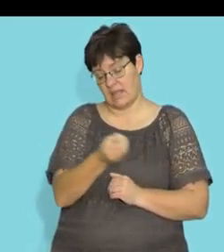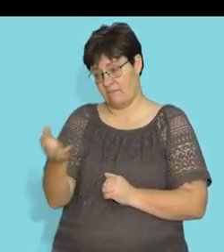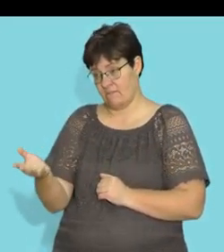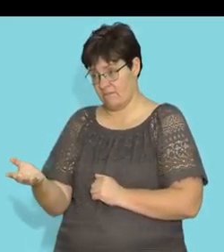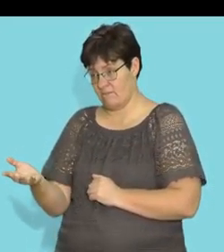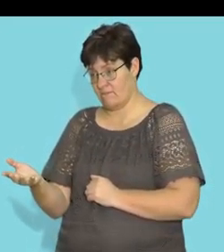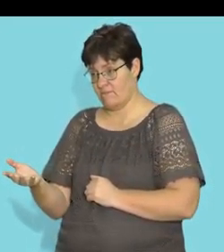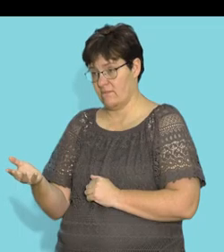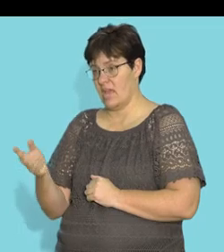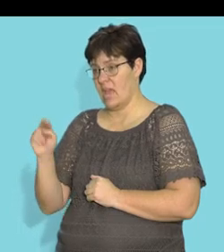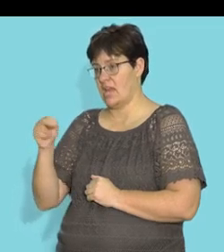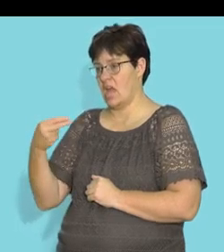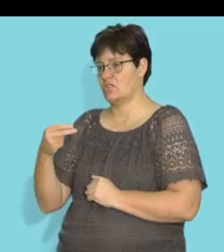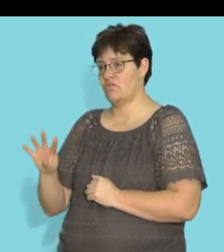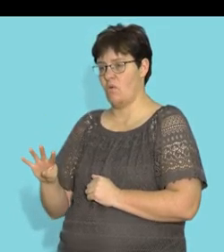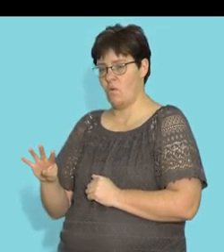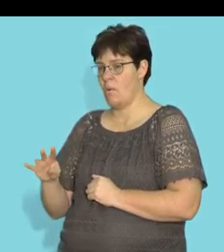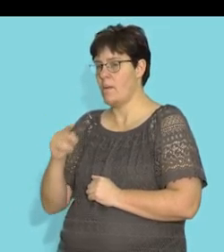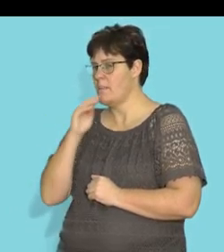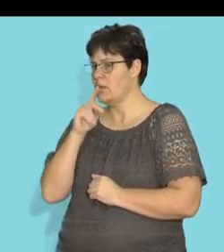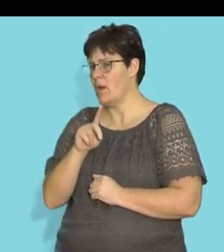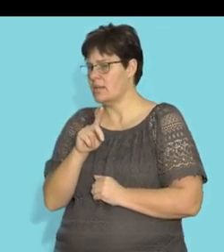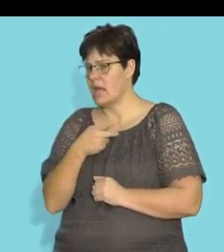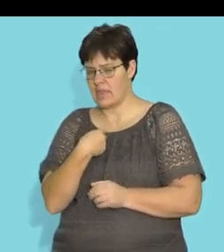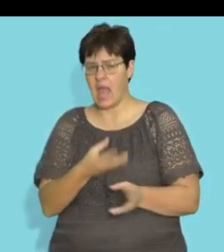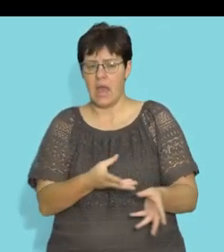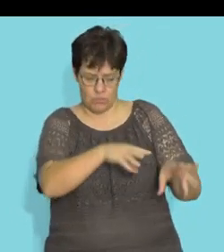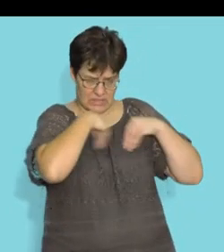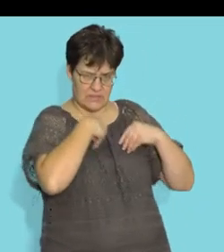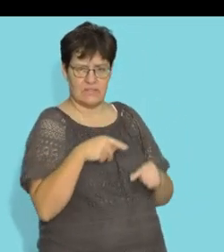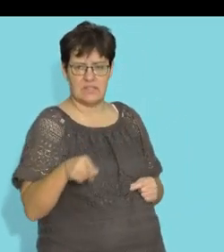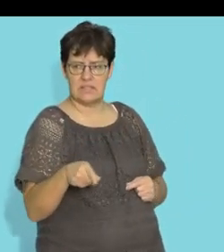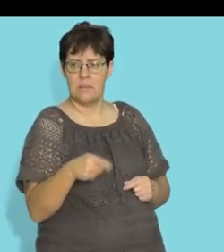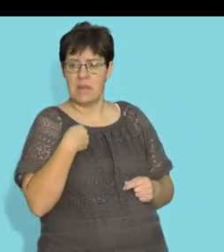So if you look at ammonium,